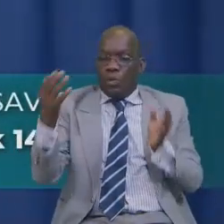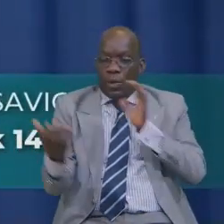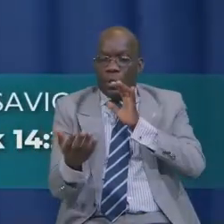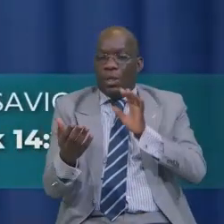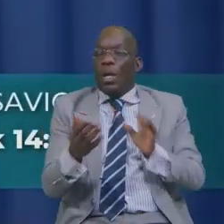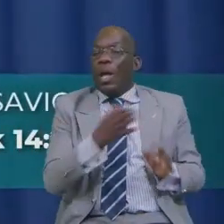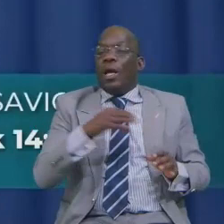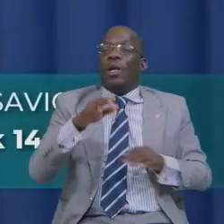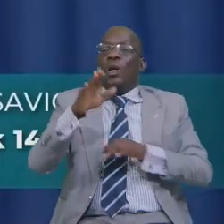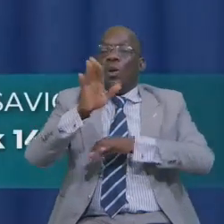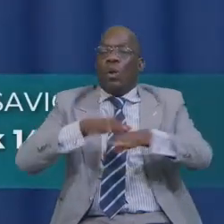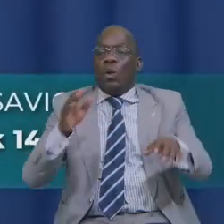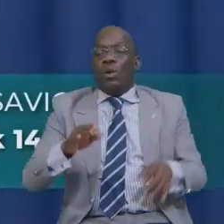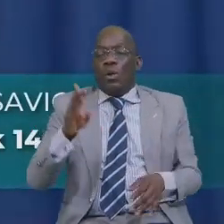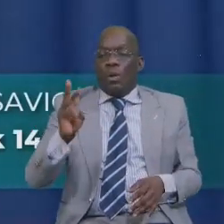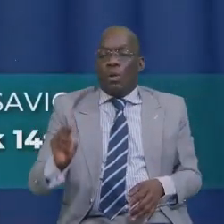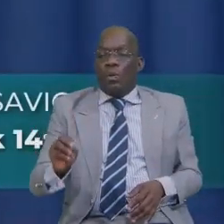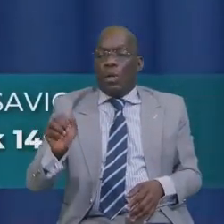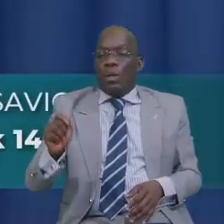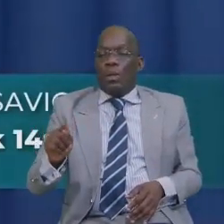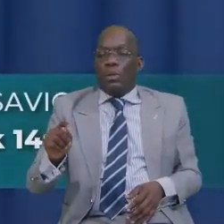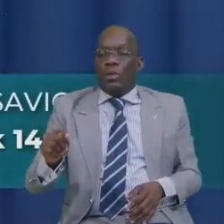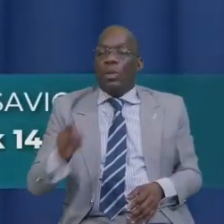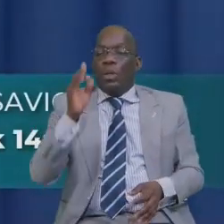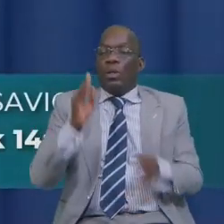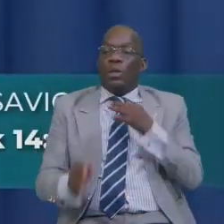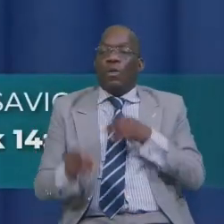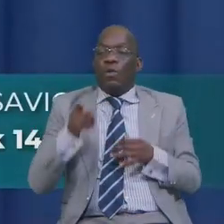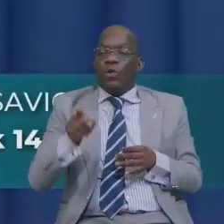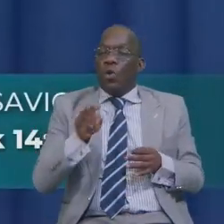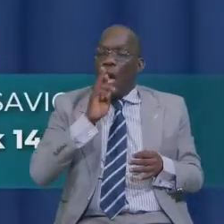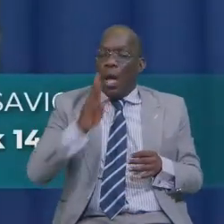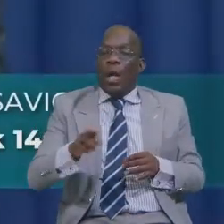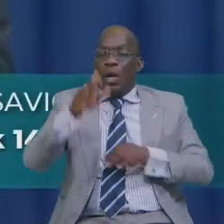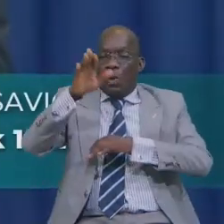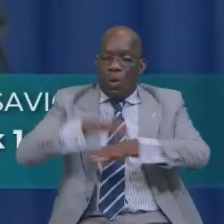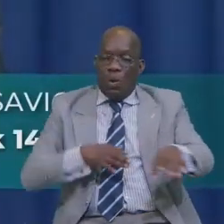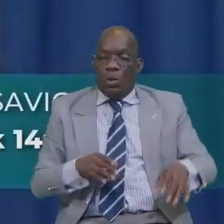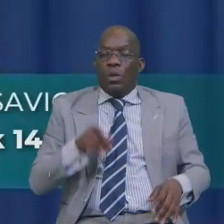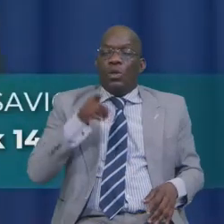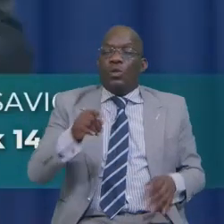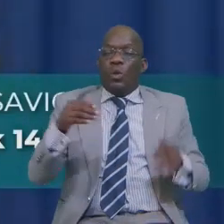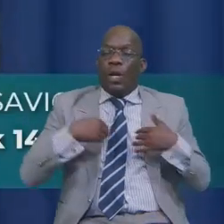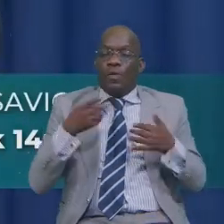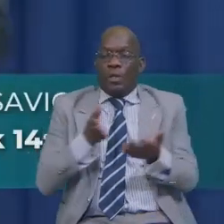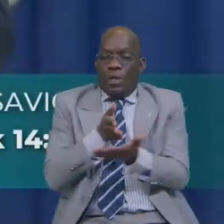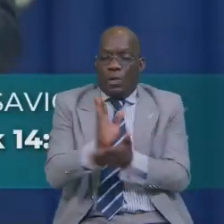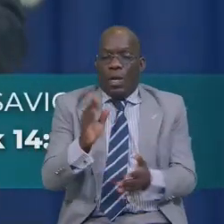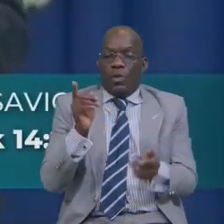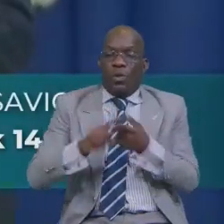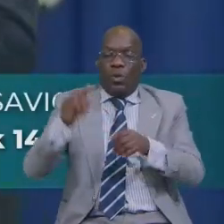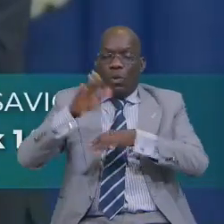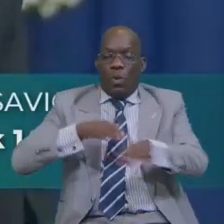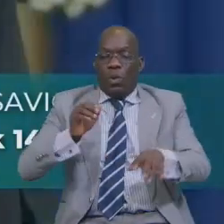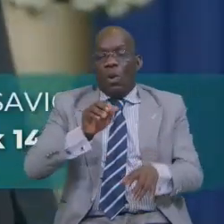Matthew. If you have been compelled, then you have the right to compel others. If you